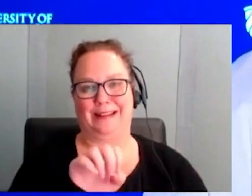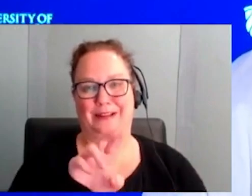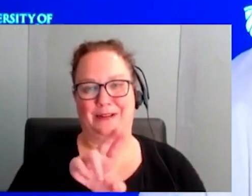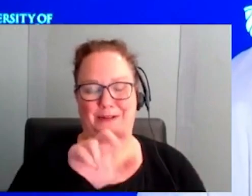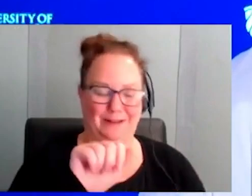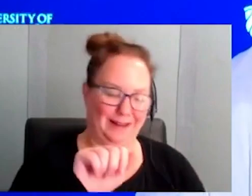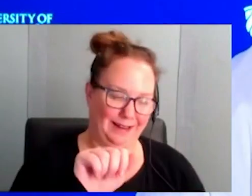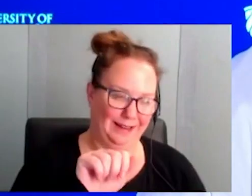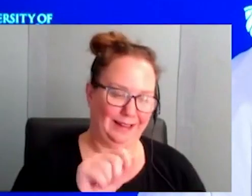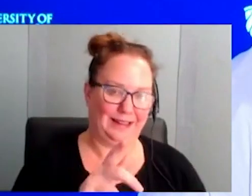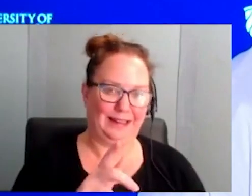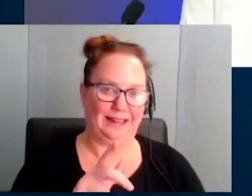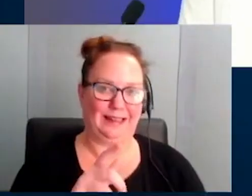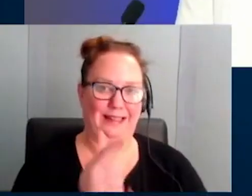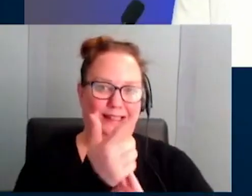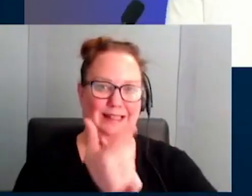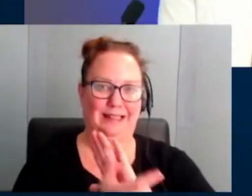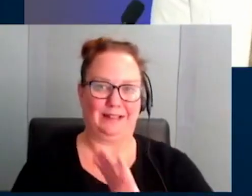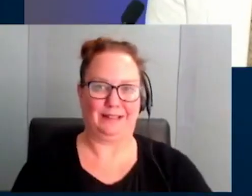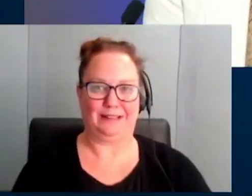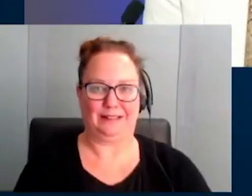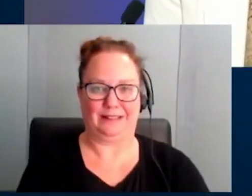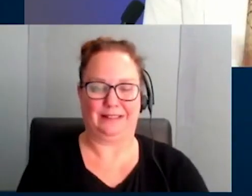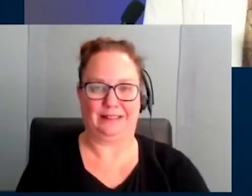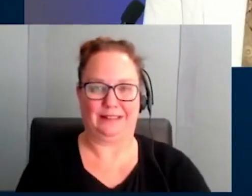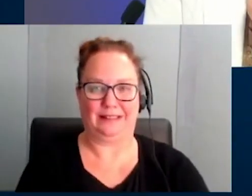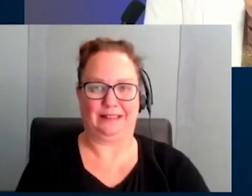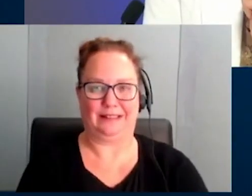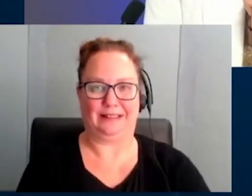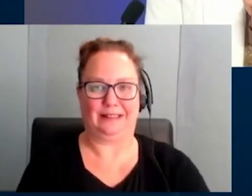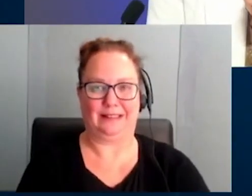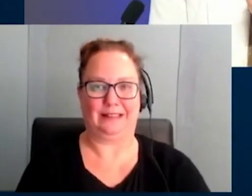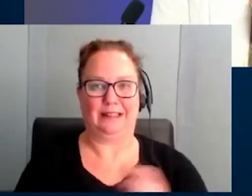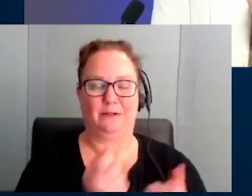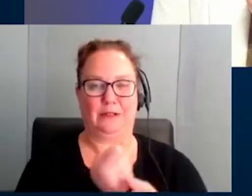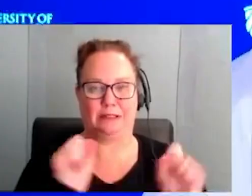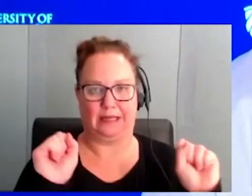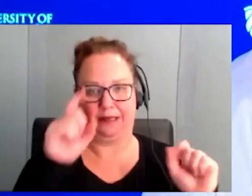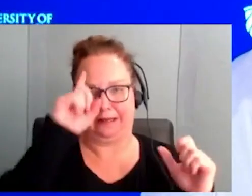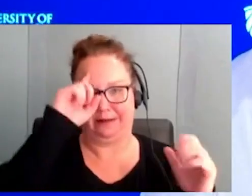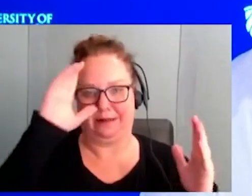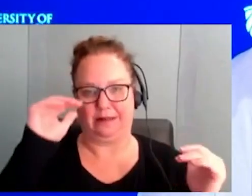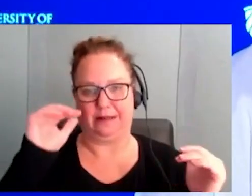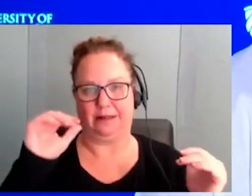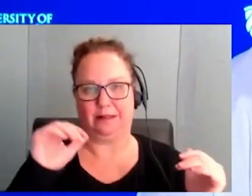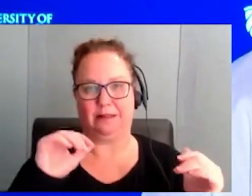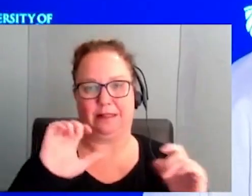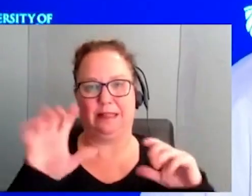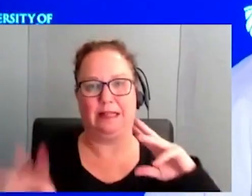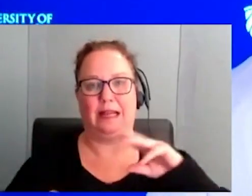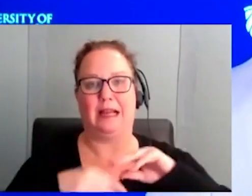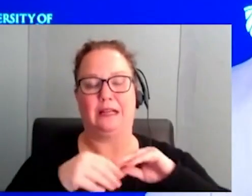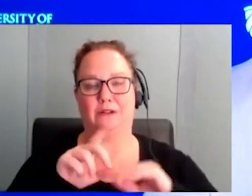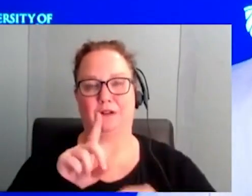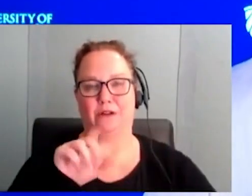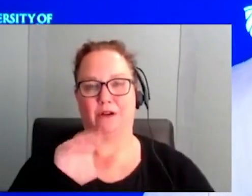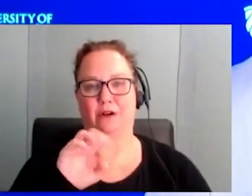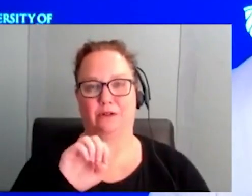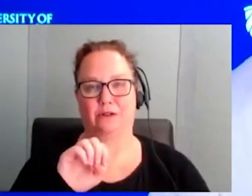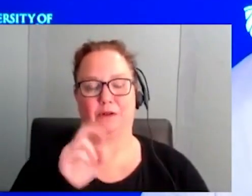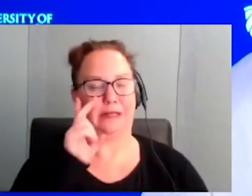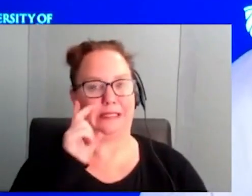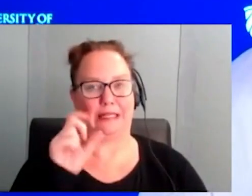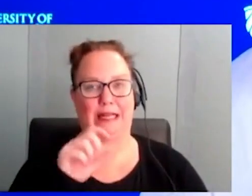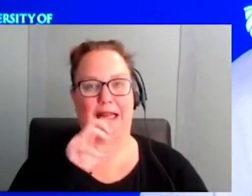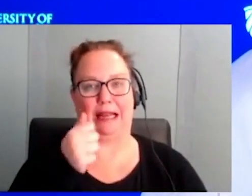authorization in the legal sense. So. Okay, so Gene has been But asking this. would it be safe? We anticipate that these extra doses, just as we have seen with everybody 18